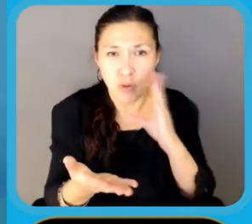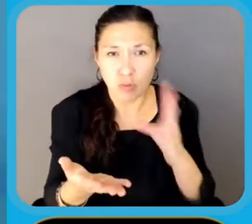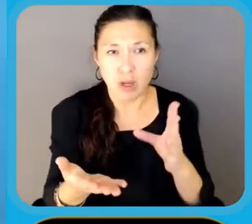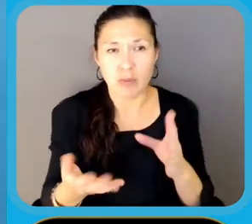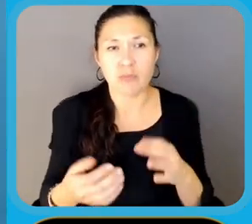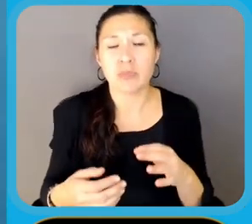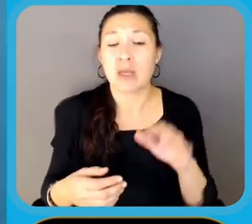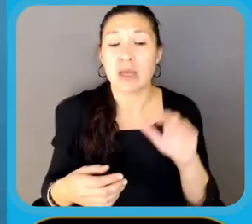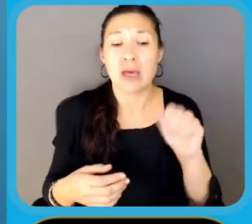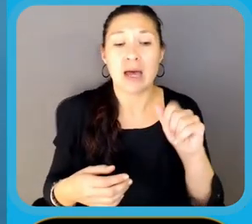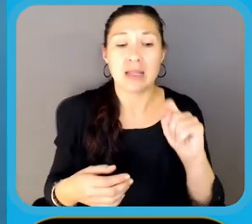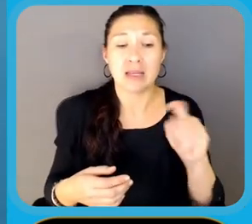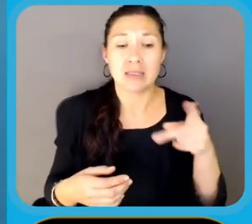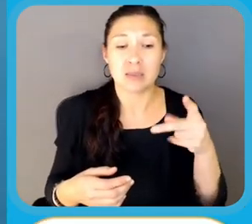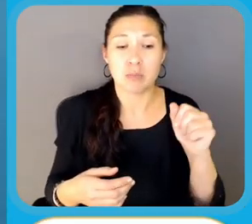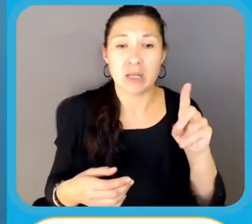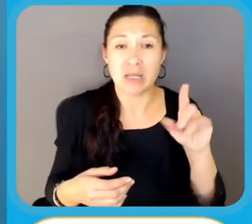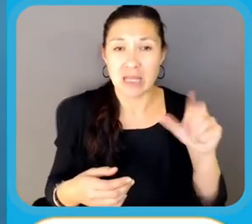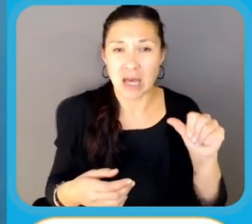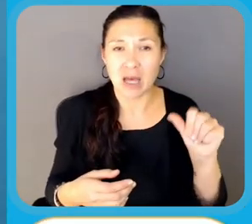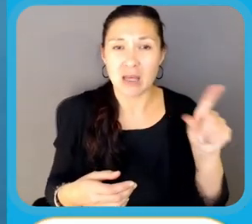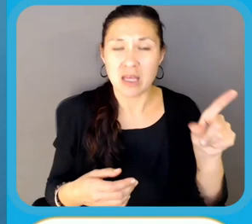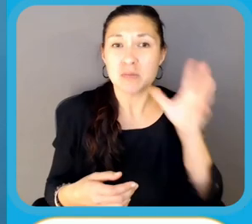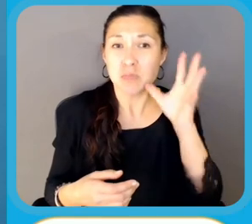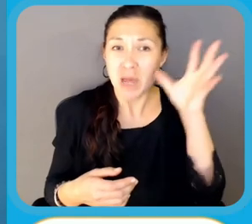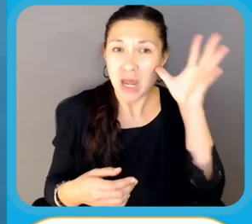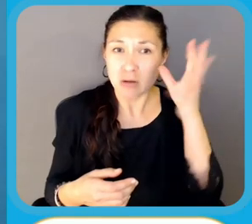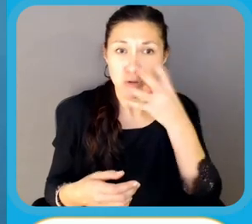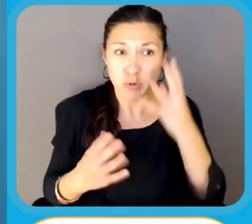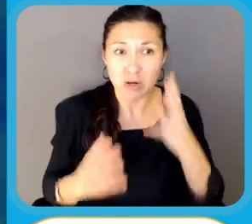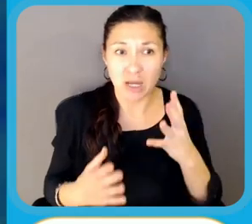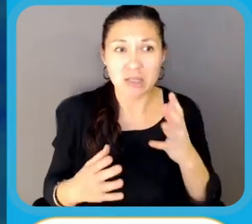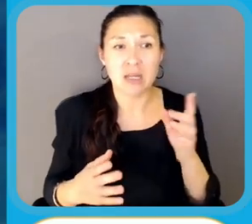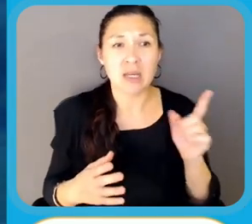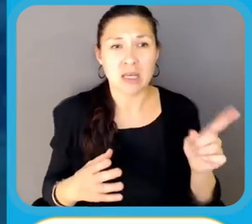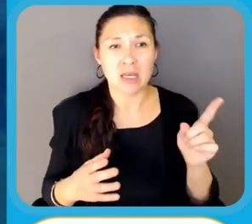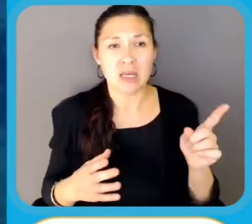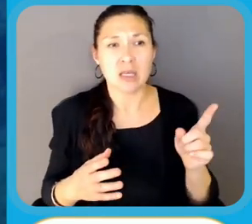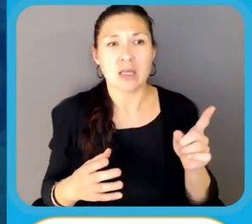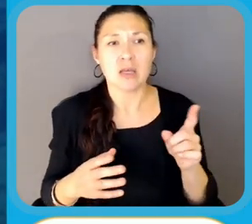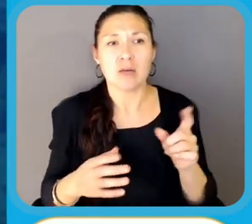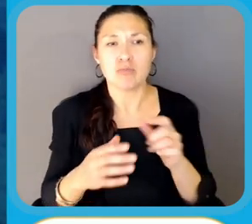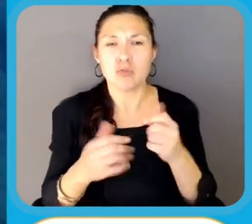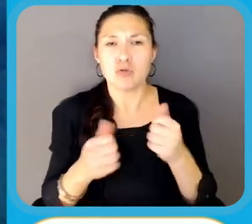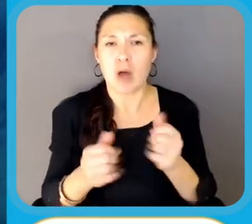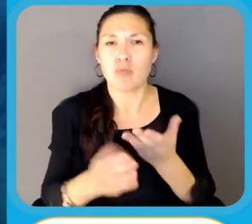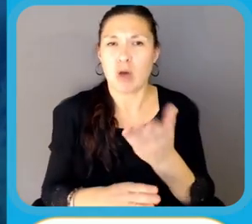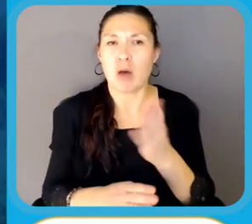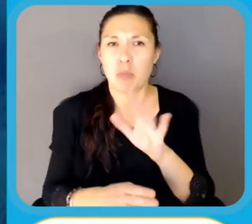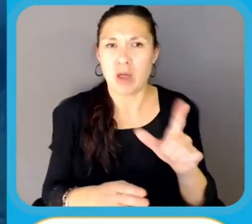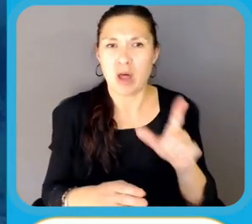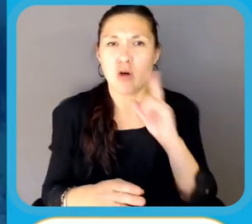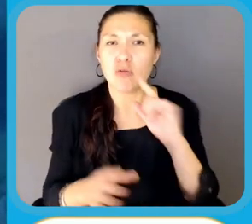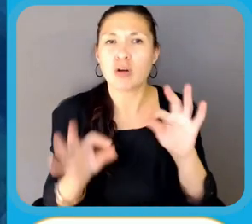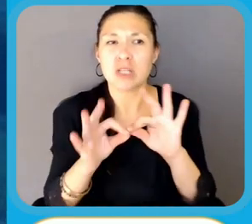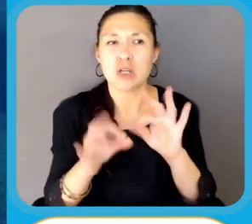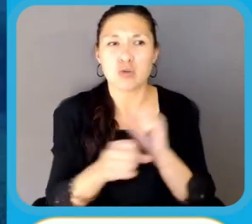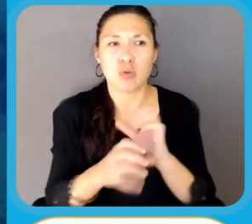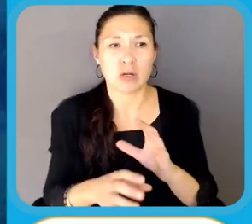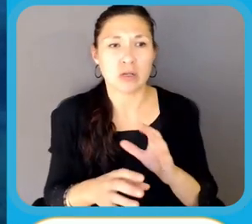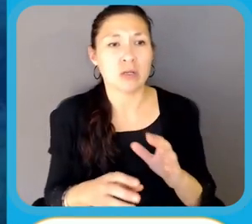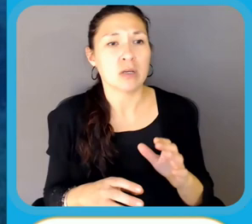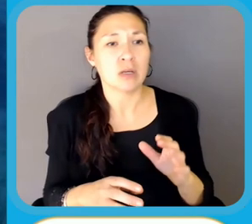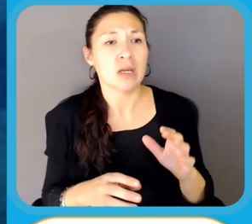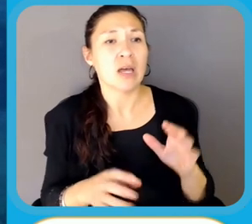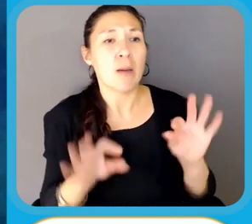immigrants himself, unveiled the Citizenship for Essential Workers Act on Friday. No state has more at stake in getting immigration reform